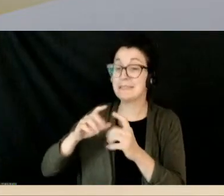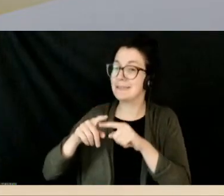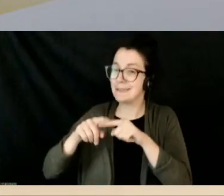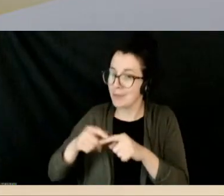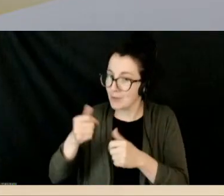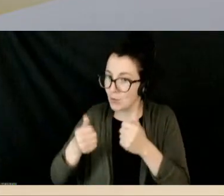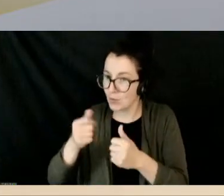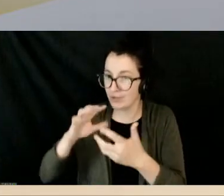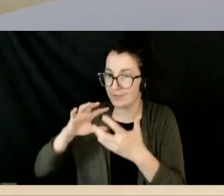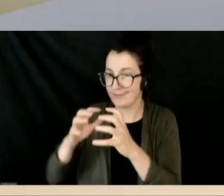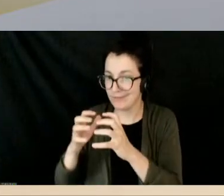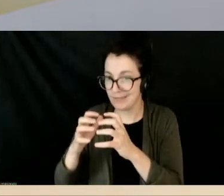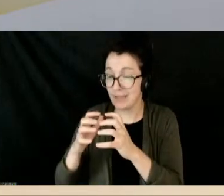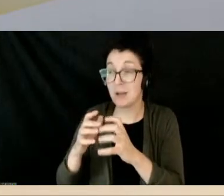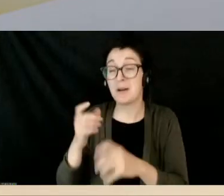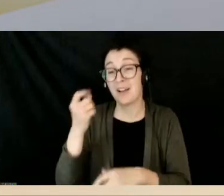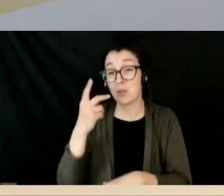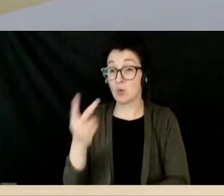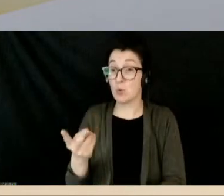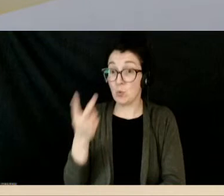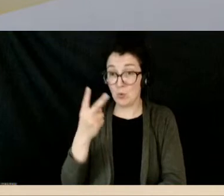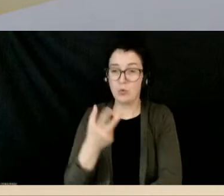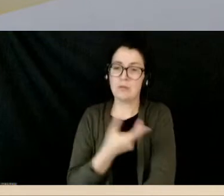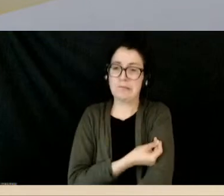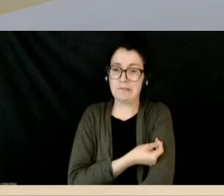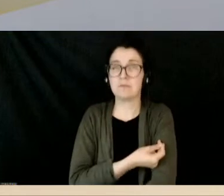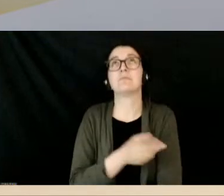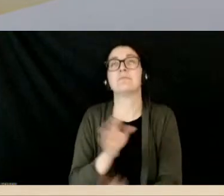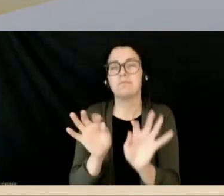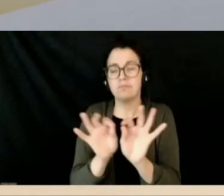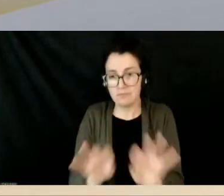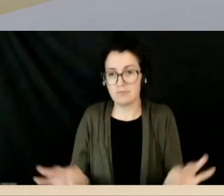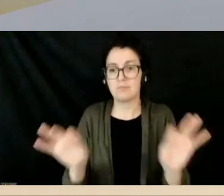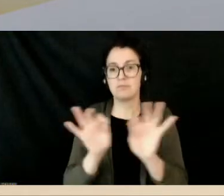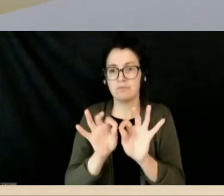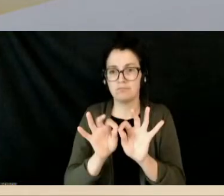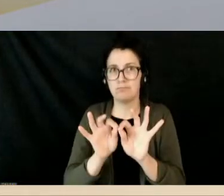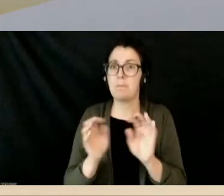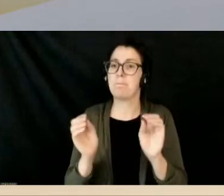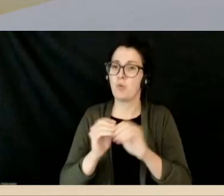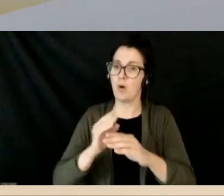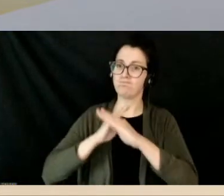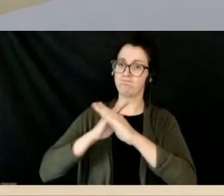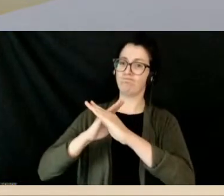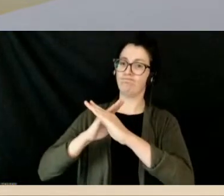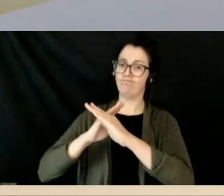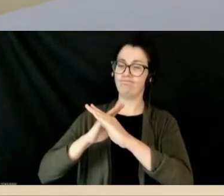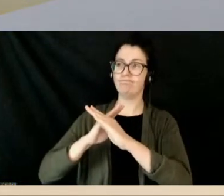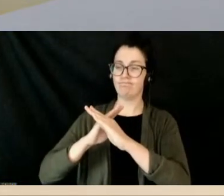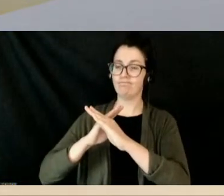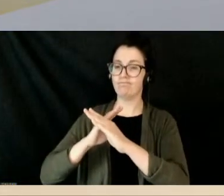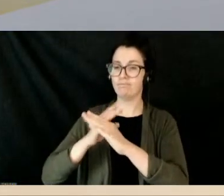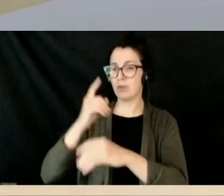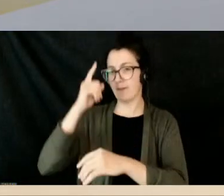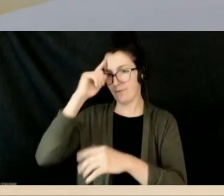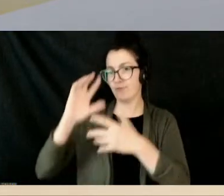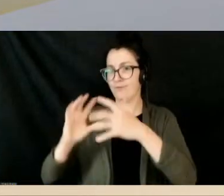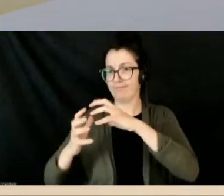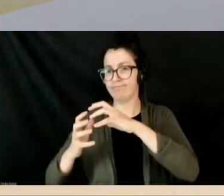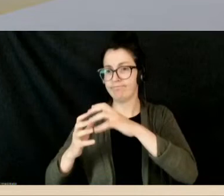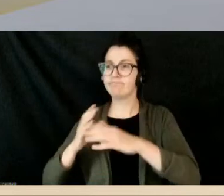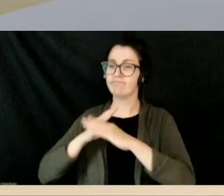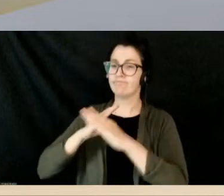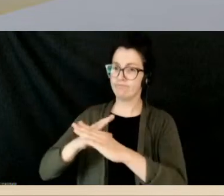2 doses is really important, and you get better protection against the variants of concern that have been circulating and have been identified to